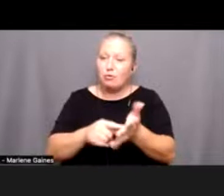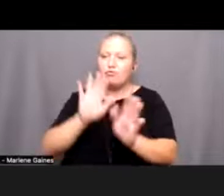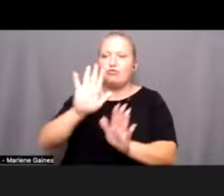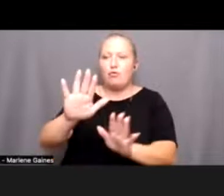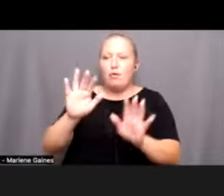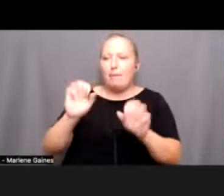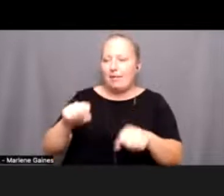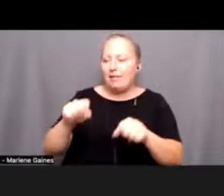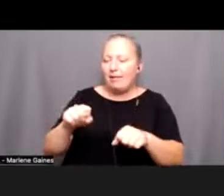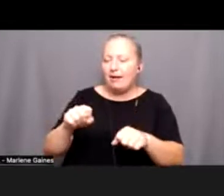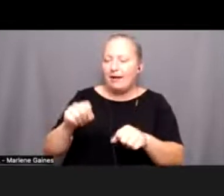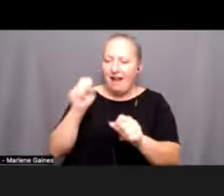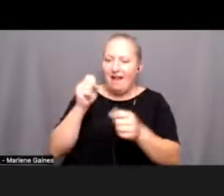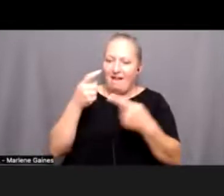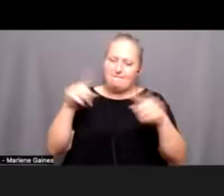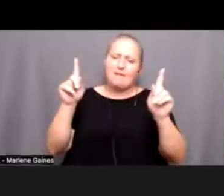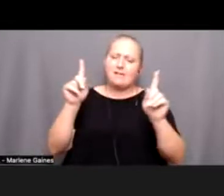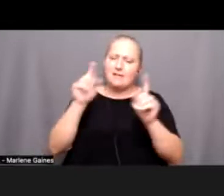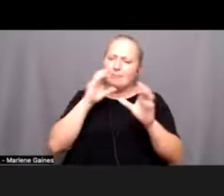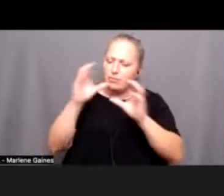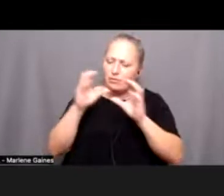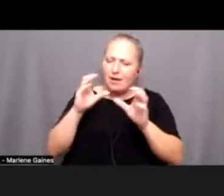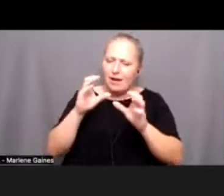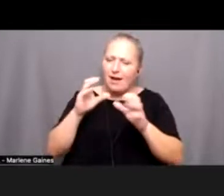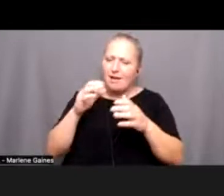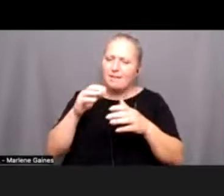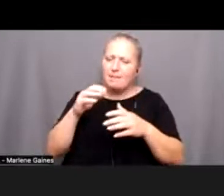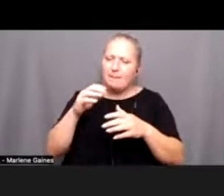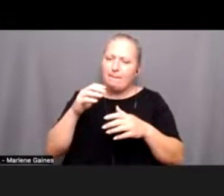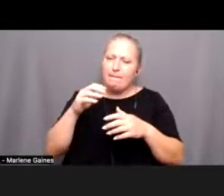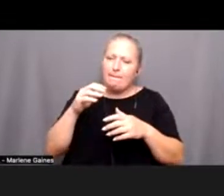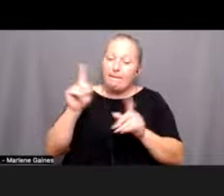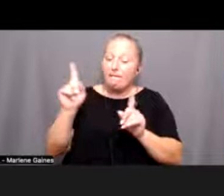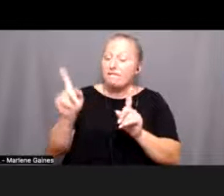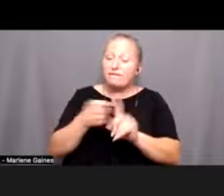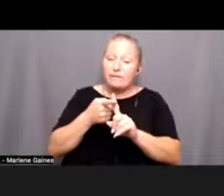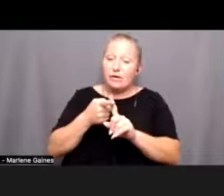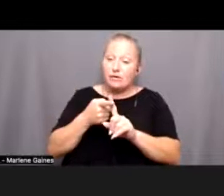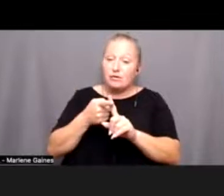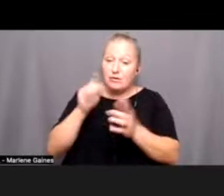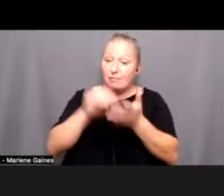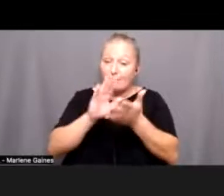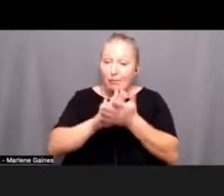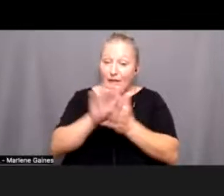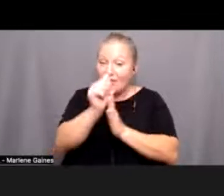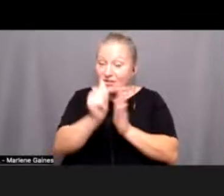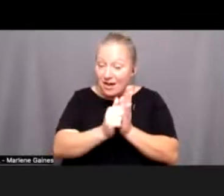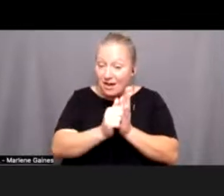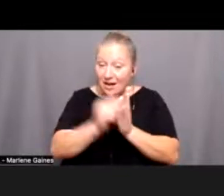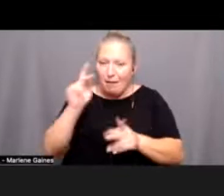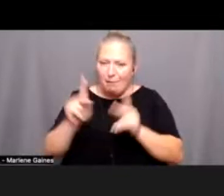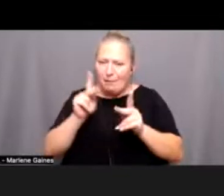to effectively communicate, because I think when this first came on the agenda, it was kind of like people